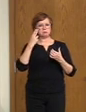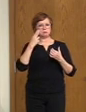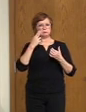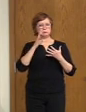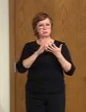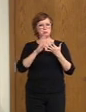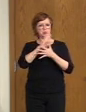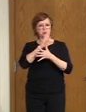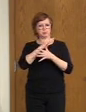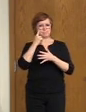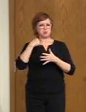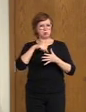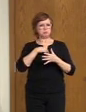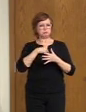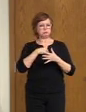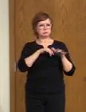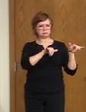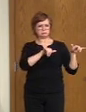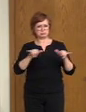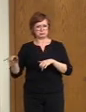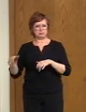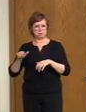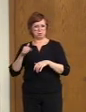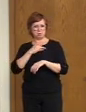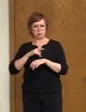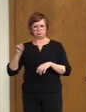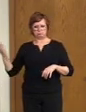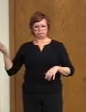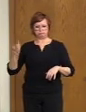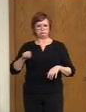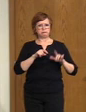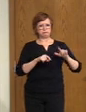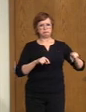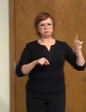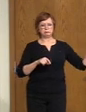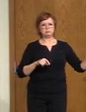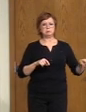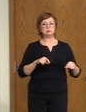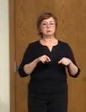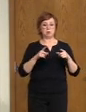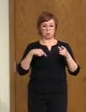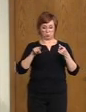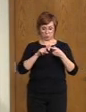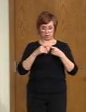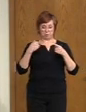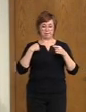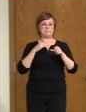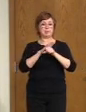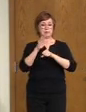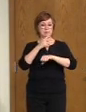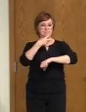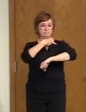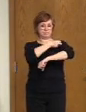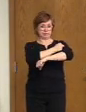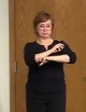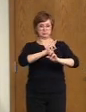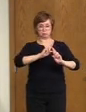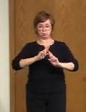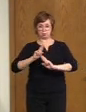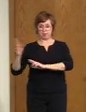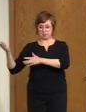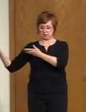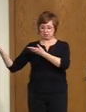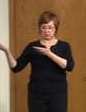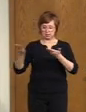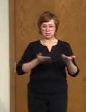point, consistent with many other provinces, the initial emphasis would be as vaccine supplies allow especially vaccines